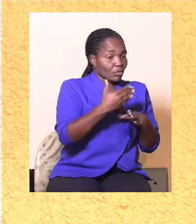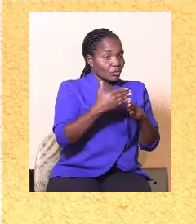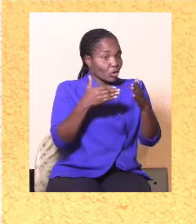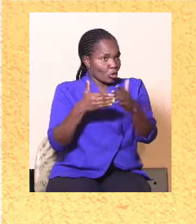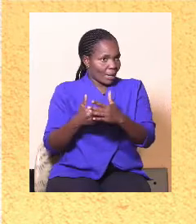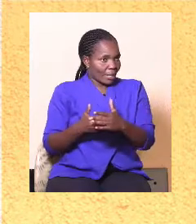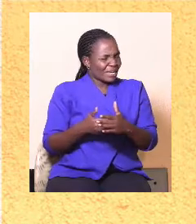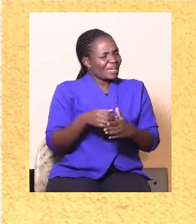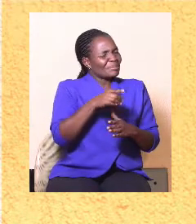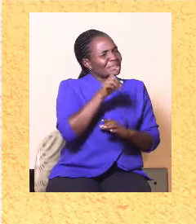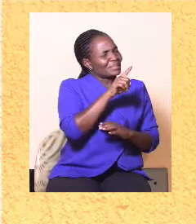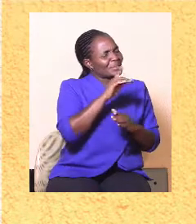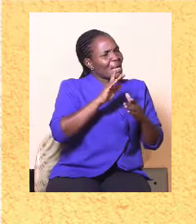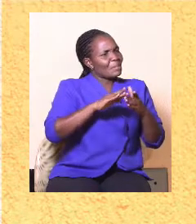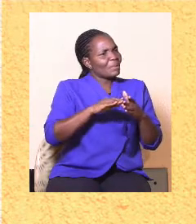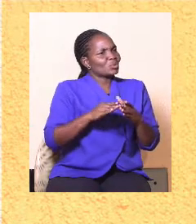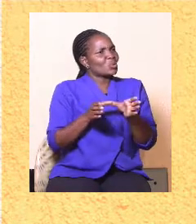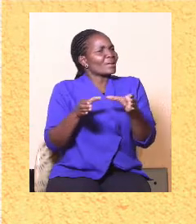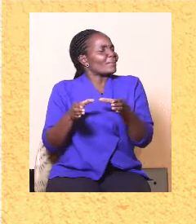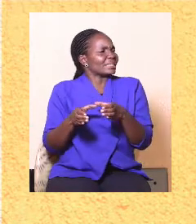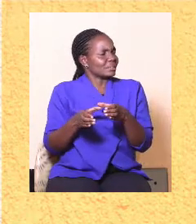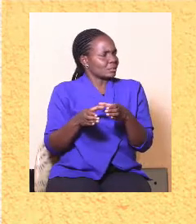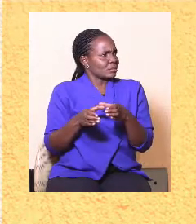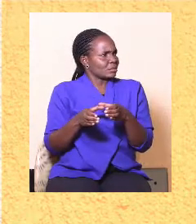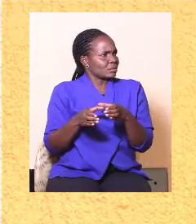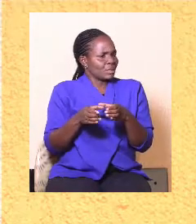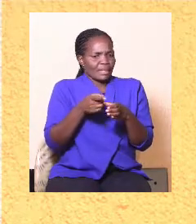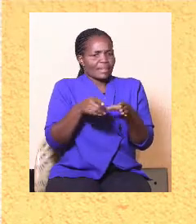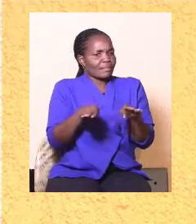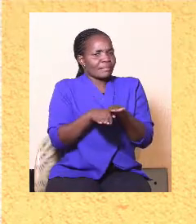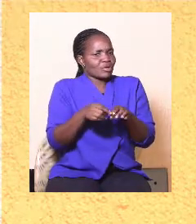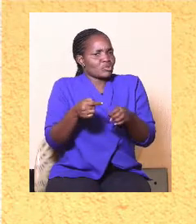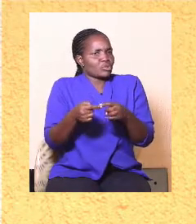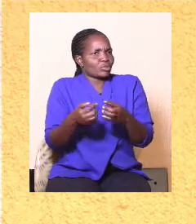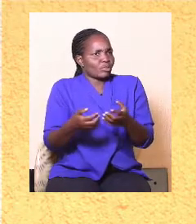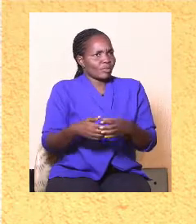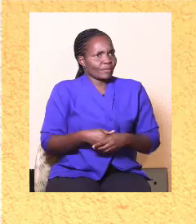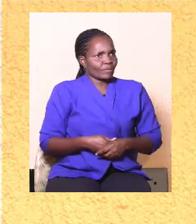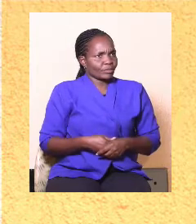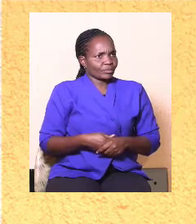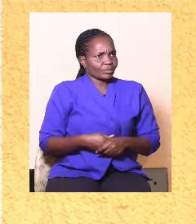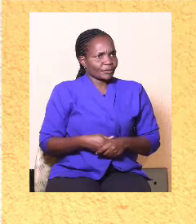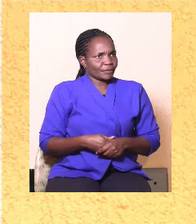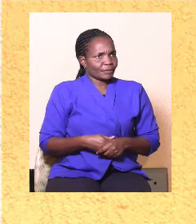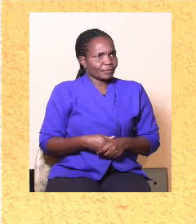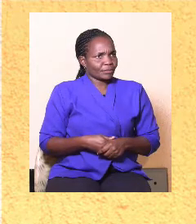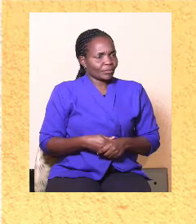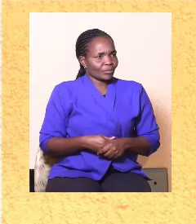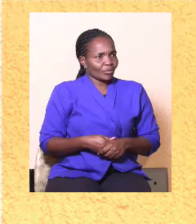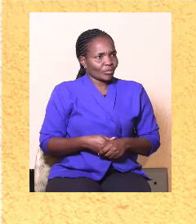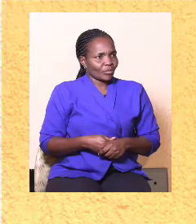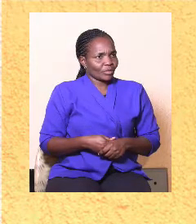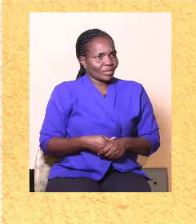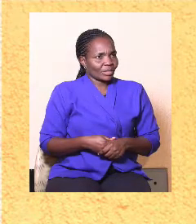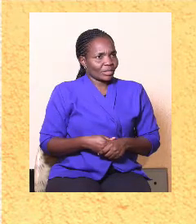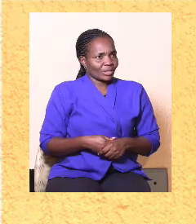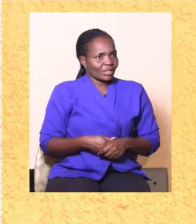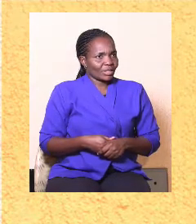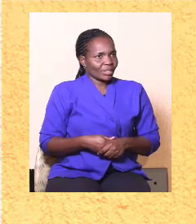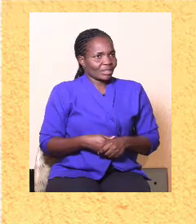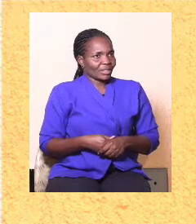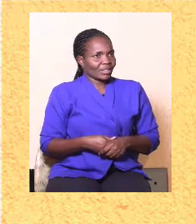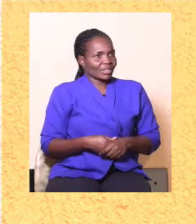So now once you put in this 250 in the economy, Tuesday, those lines are going to increase to 400 in front of those shops. What are you going to do